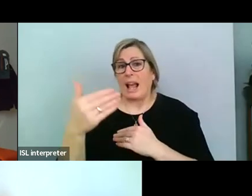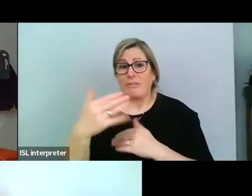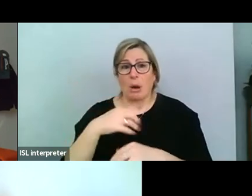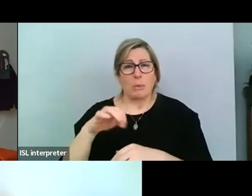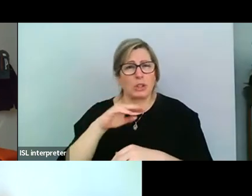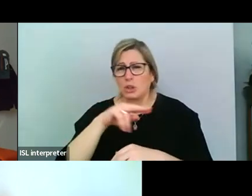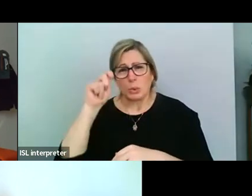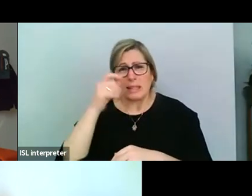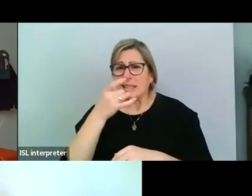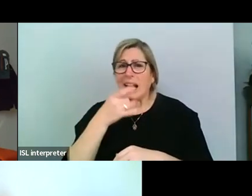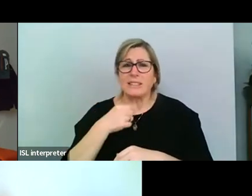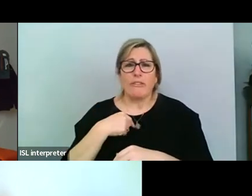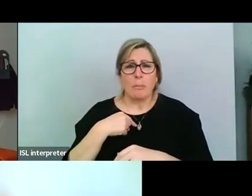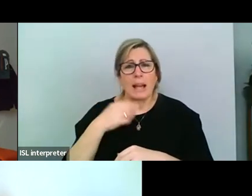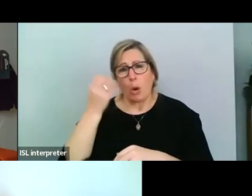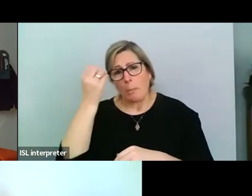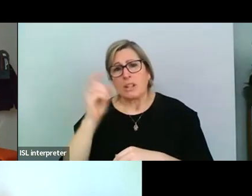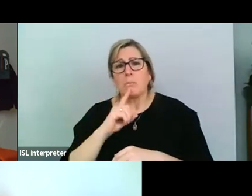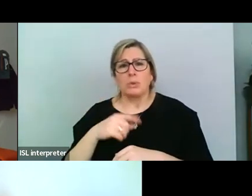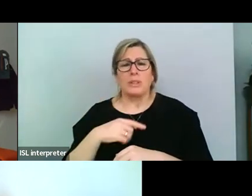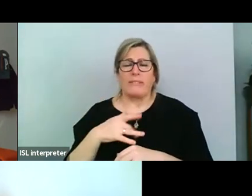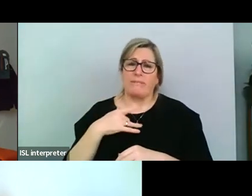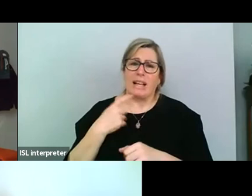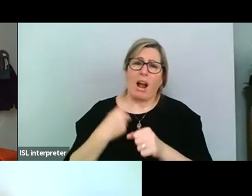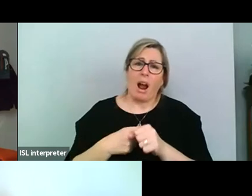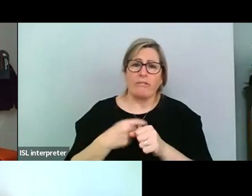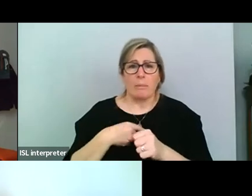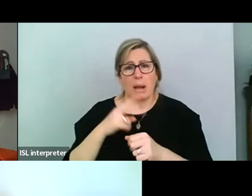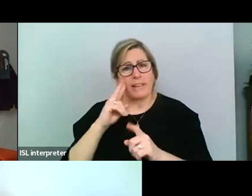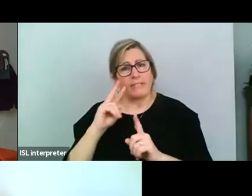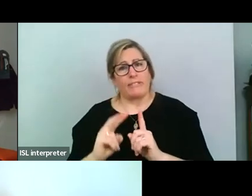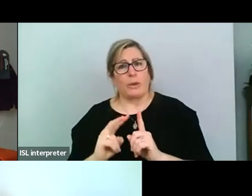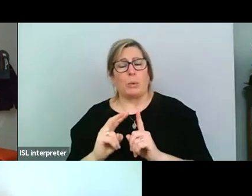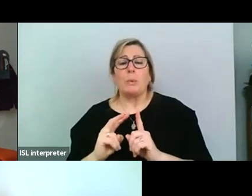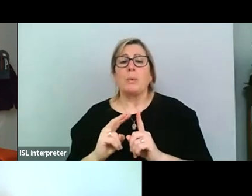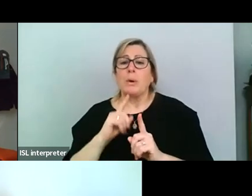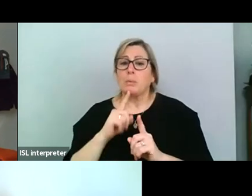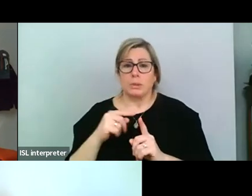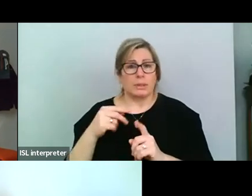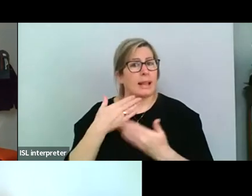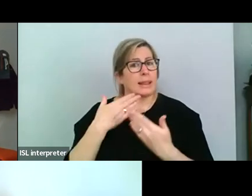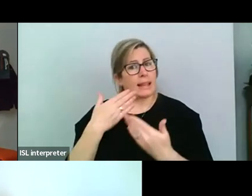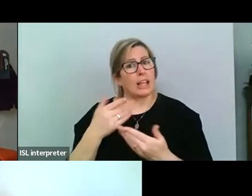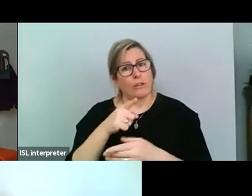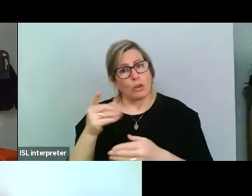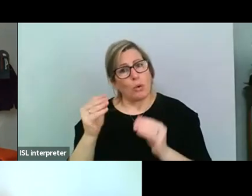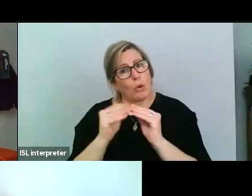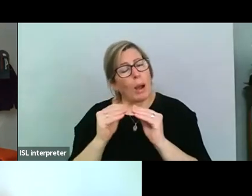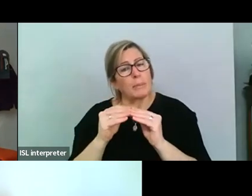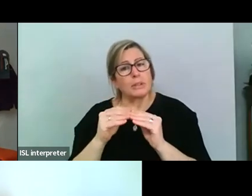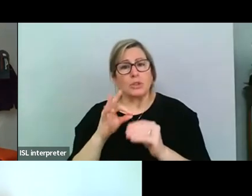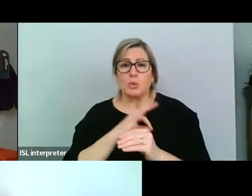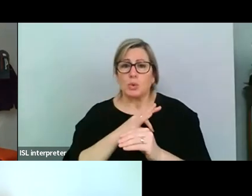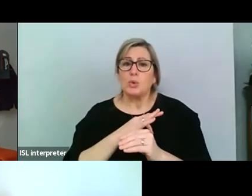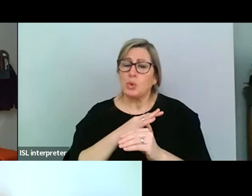opinion, so it's hard to make my view count. Thank you so much for that comment. It's really good to hear that the guide